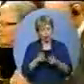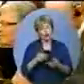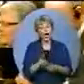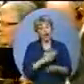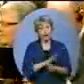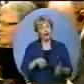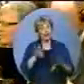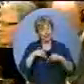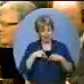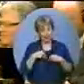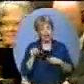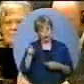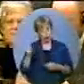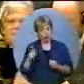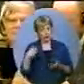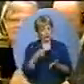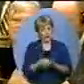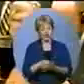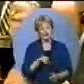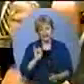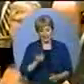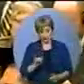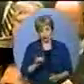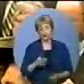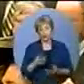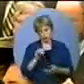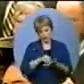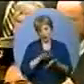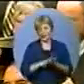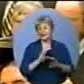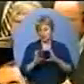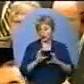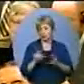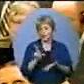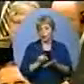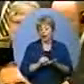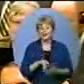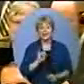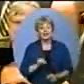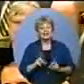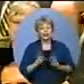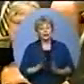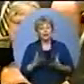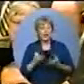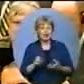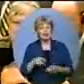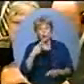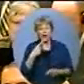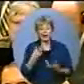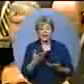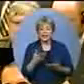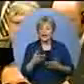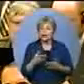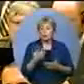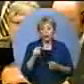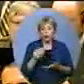release. If the Honourable Member wants to talk about saving jobs, perhaps he should review some of his party's policies, which